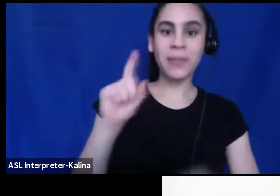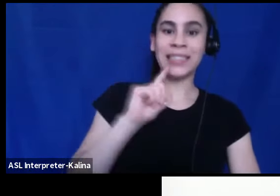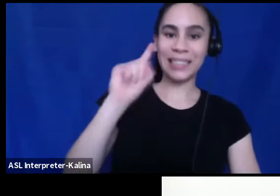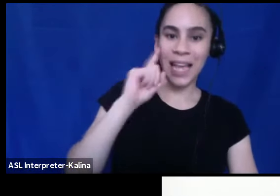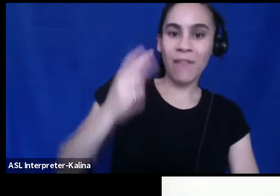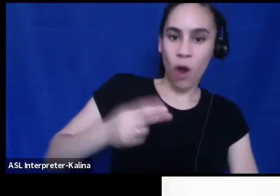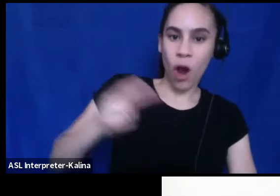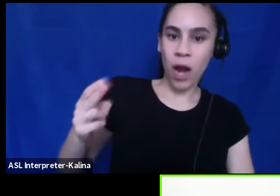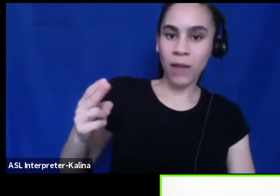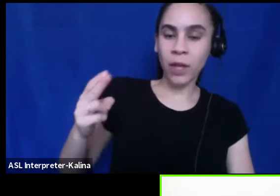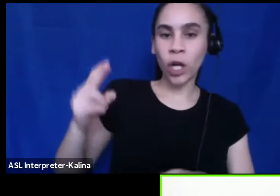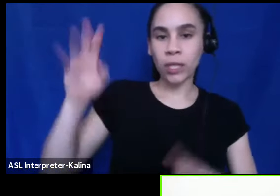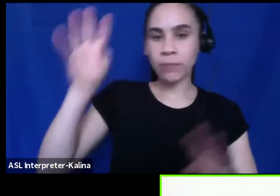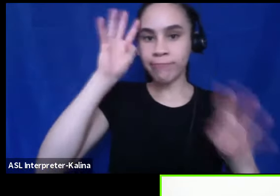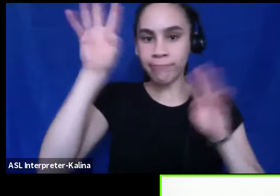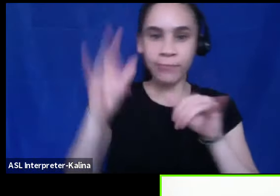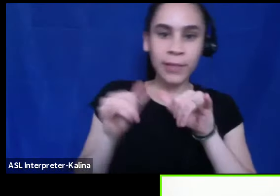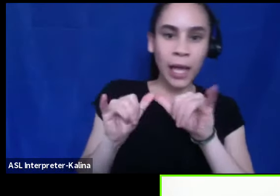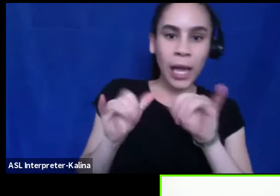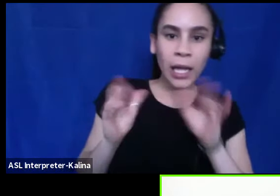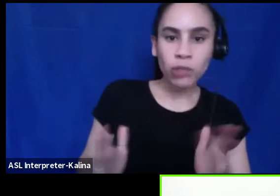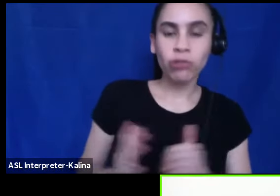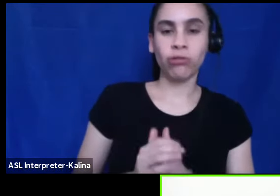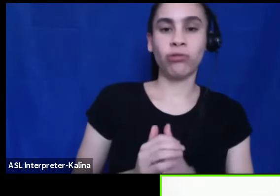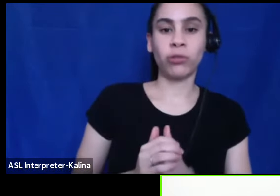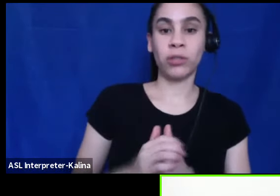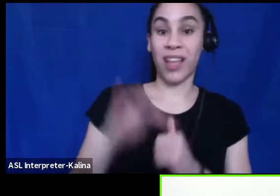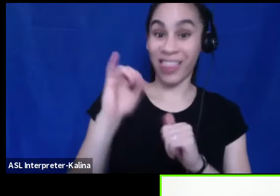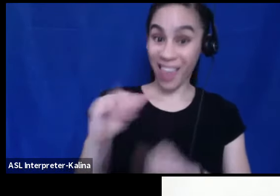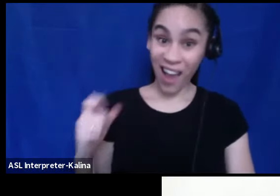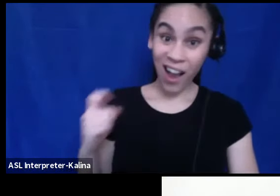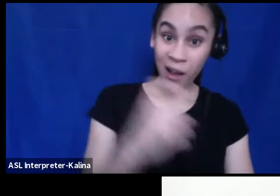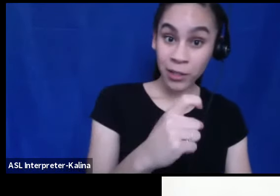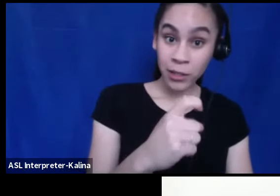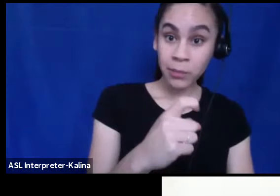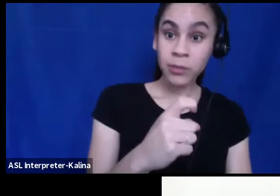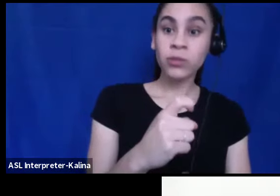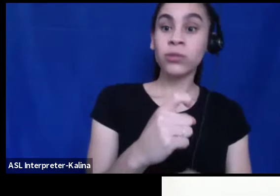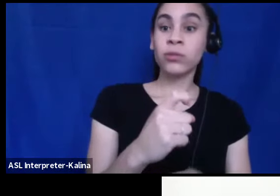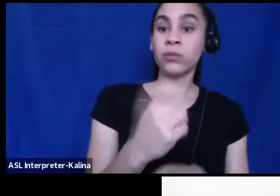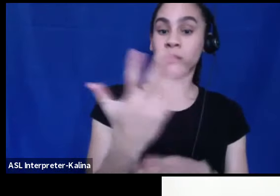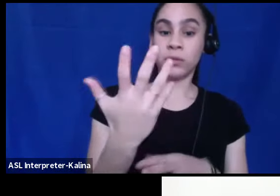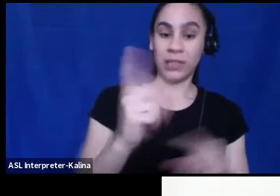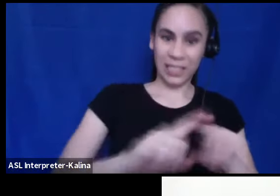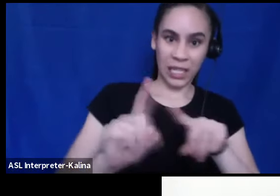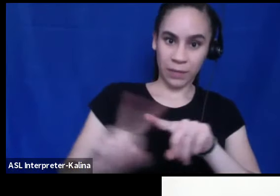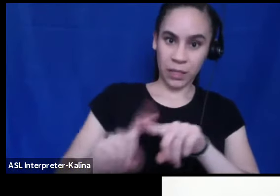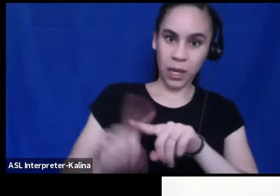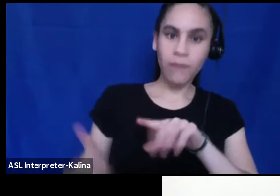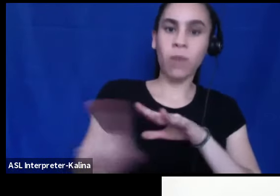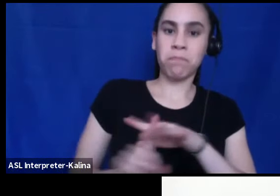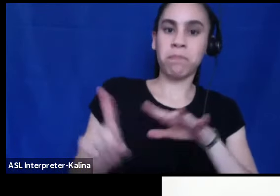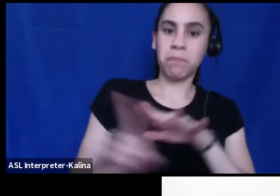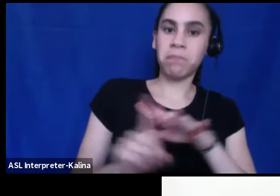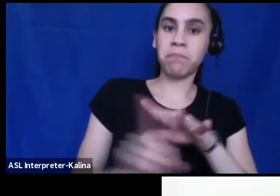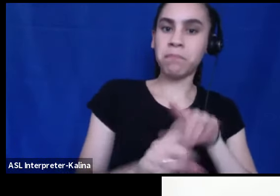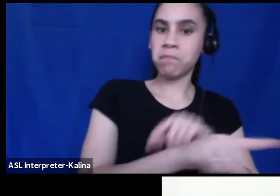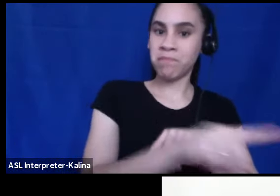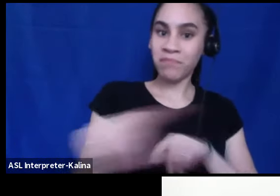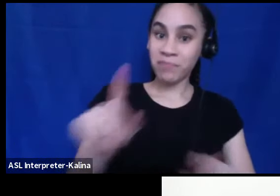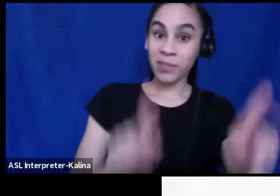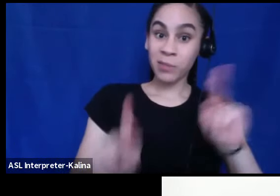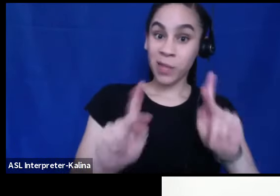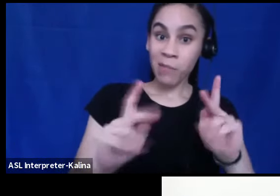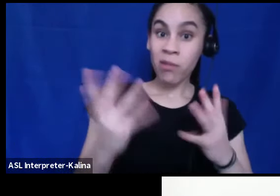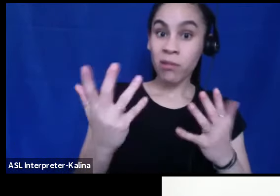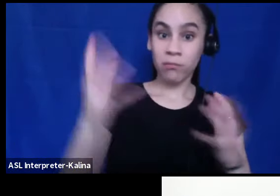engineers. And those are contributions that have been made in many different ways that people just don't know about. So if